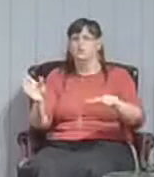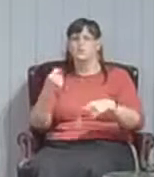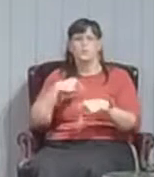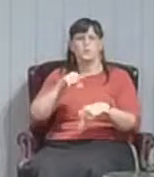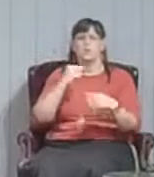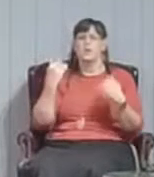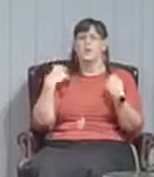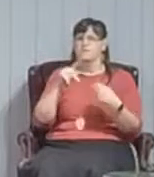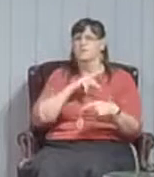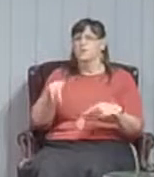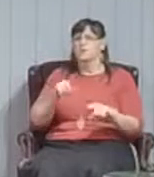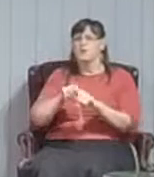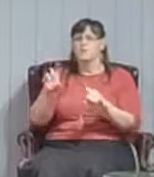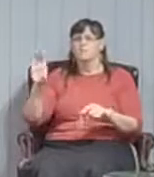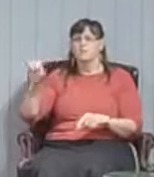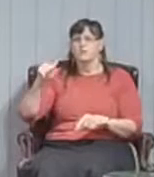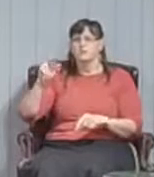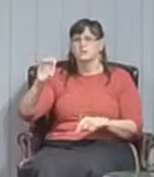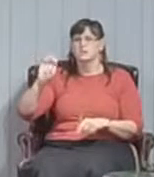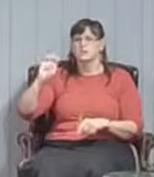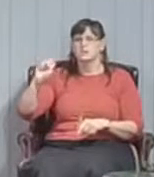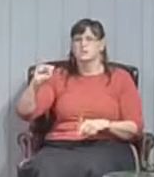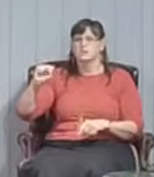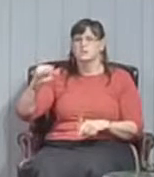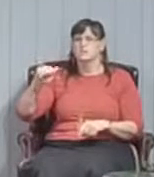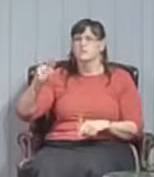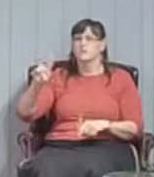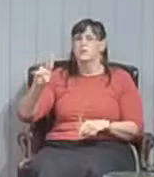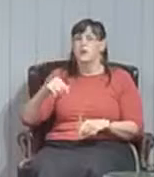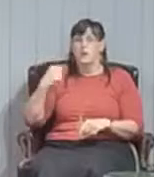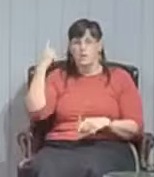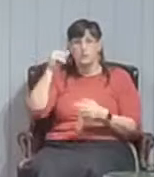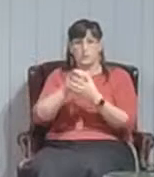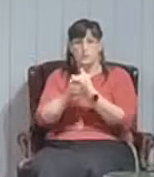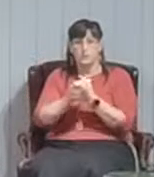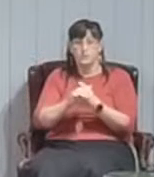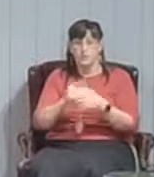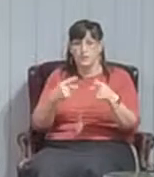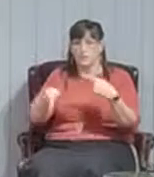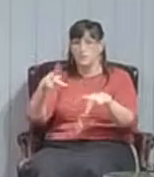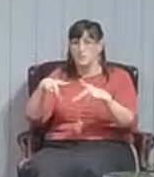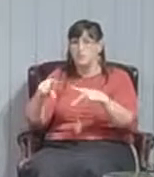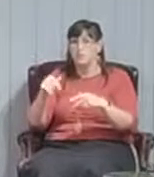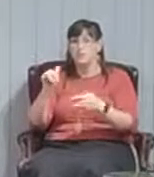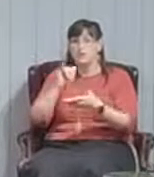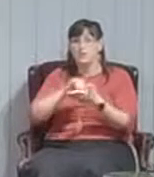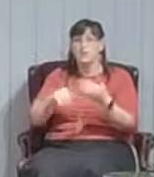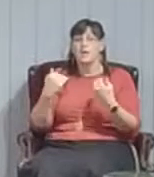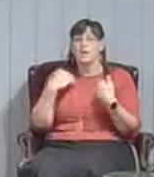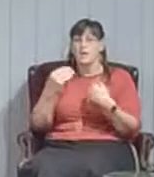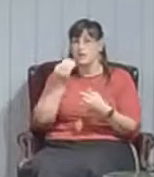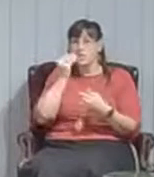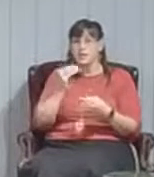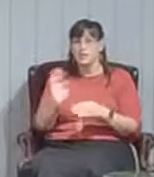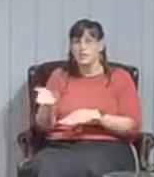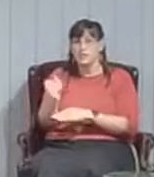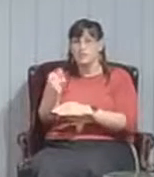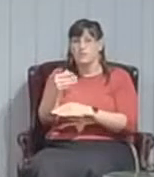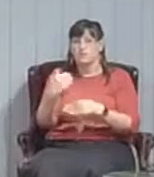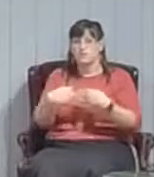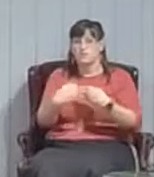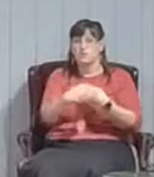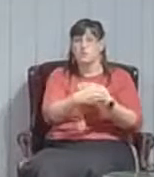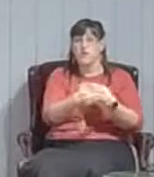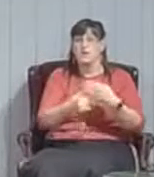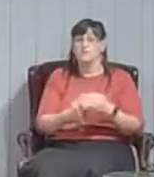that got to eat from the bread and the fishes, the loaves and the fishes, some of those people were crying, "Crucify him, crucify him." Some of